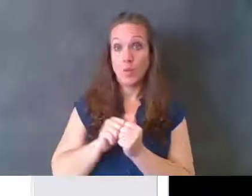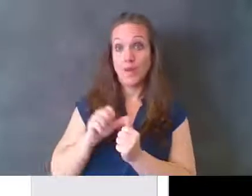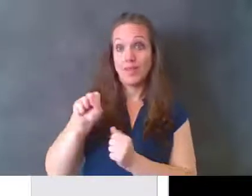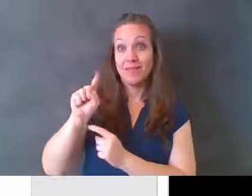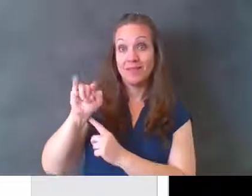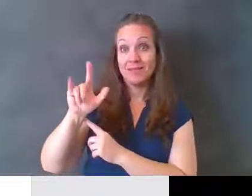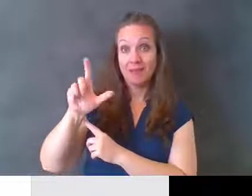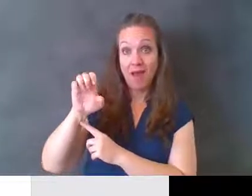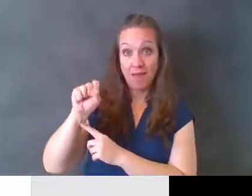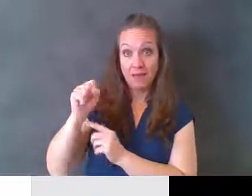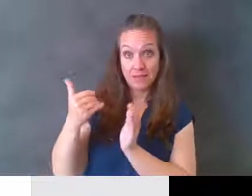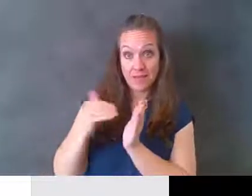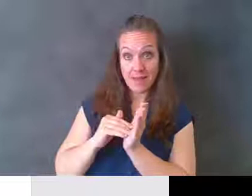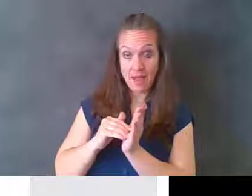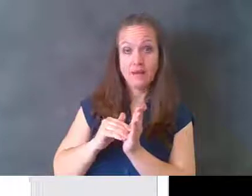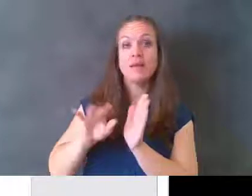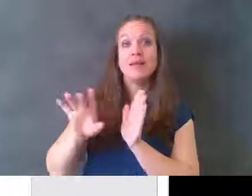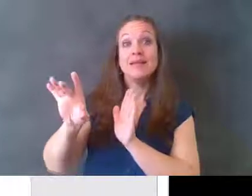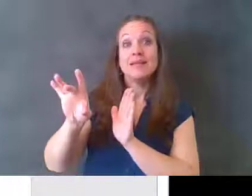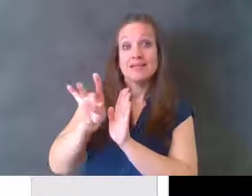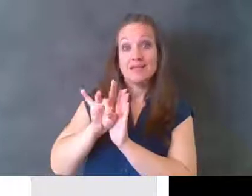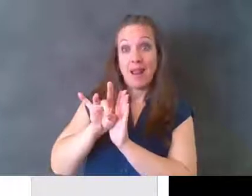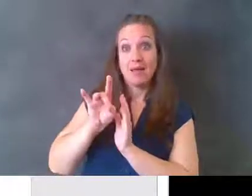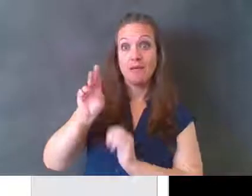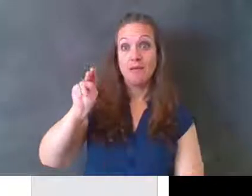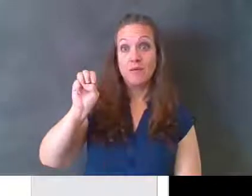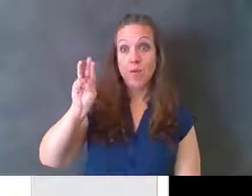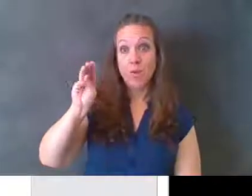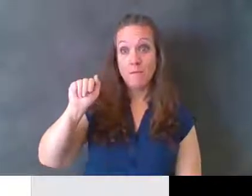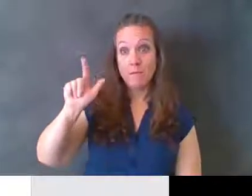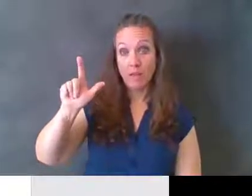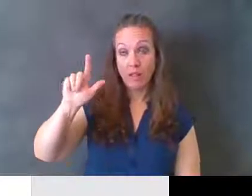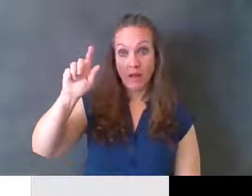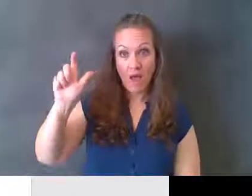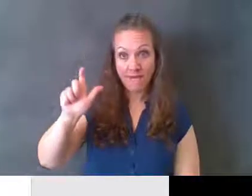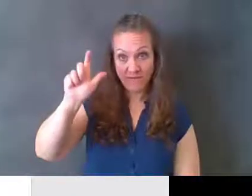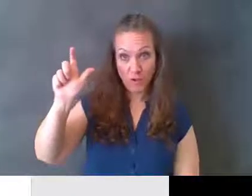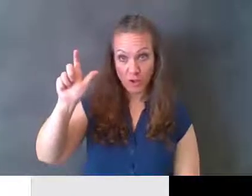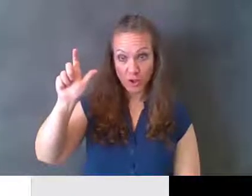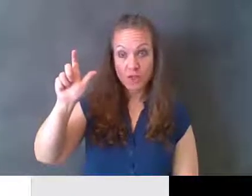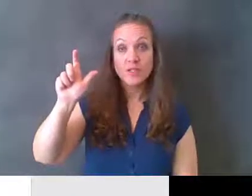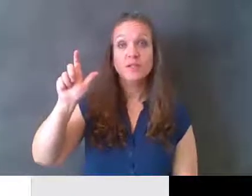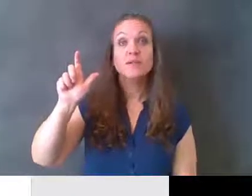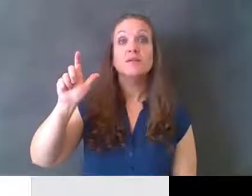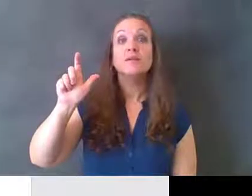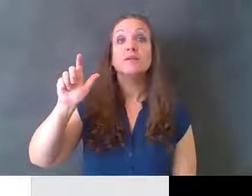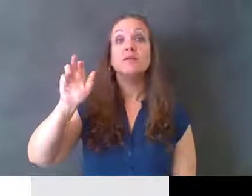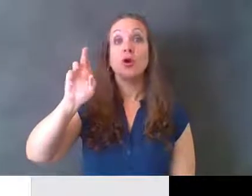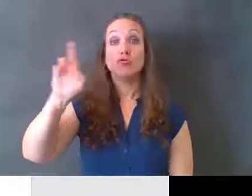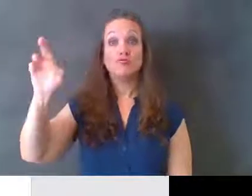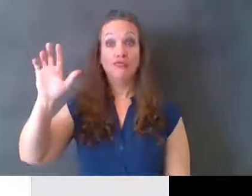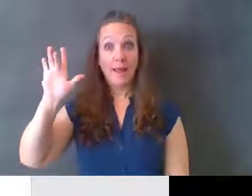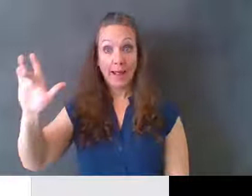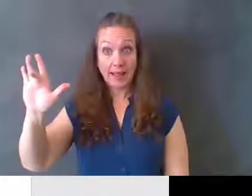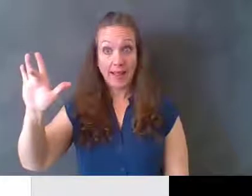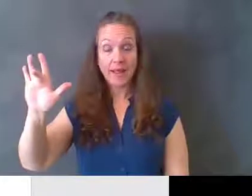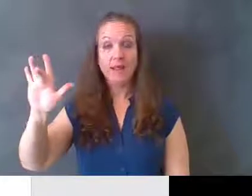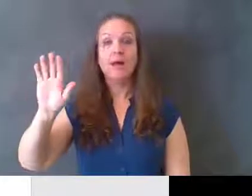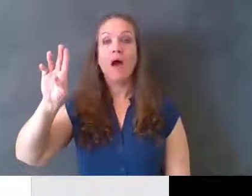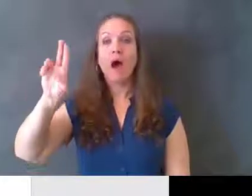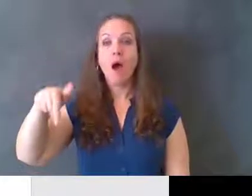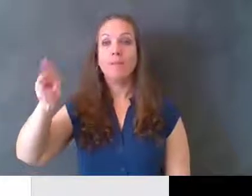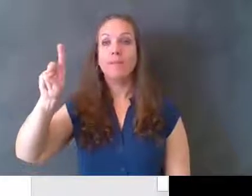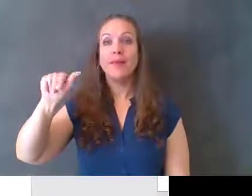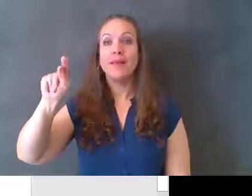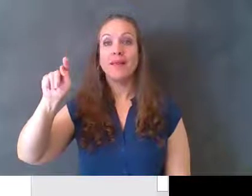going to hover over normal. I have my paragraph highlighted. I hover over normal, right click, and I hit update normal to